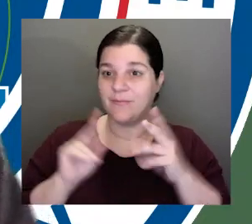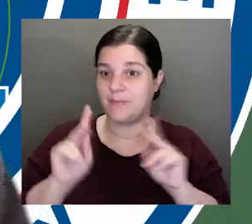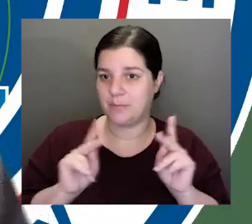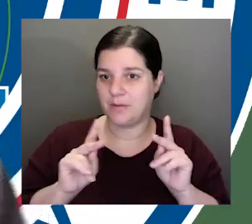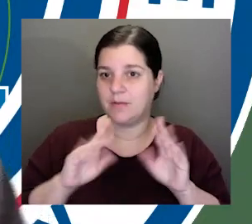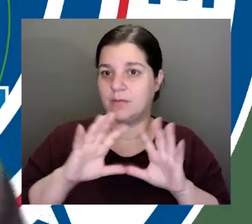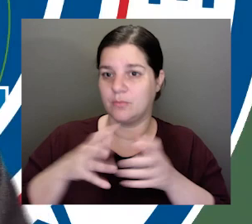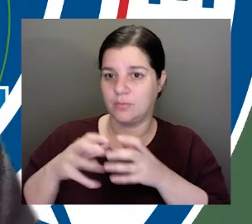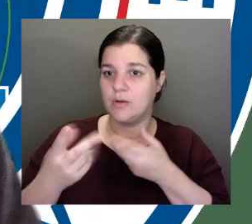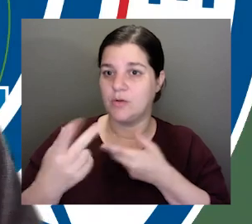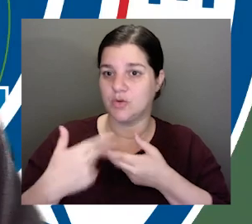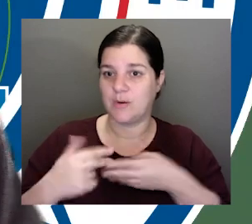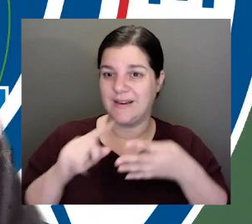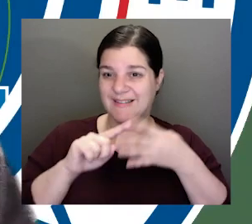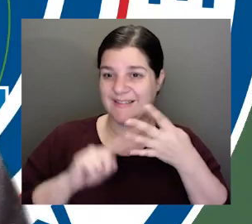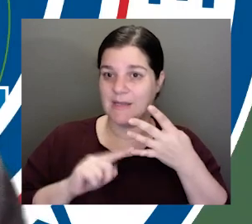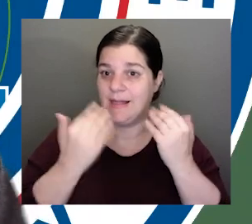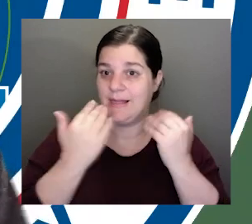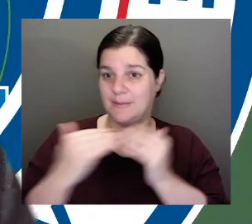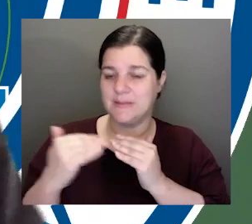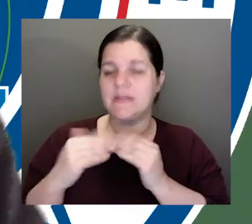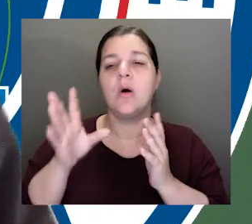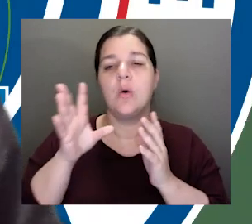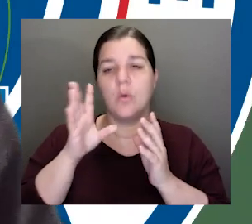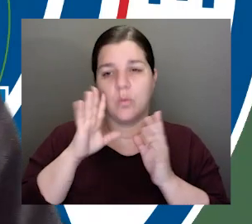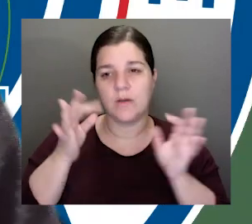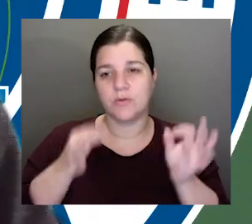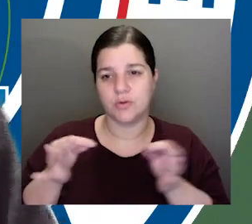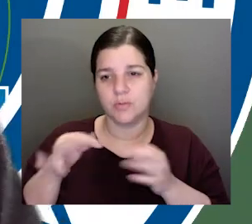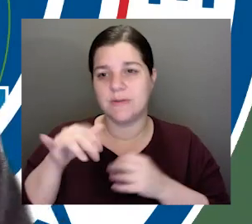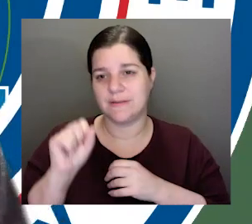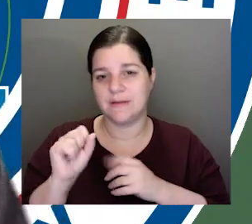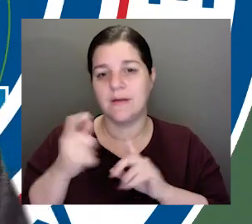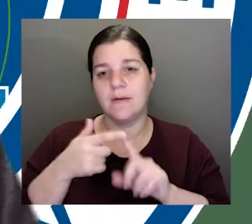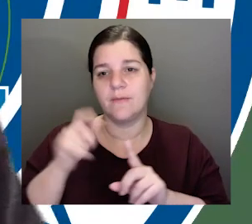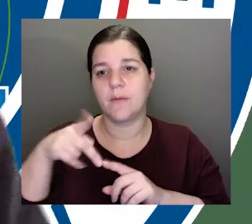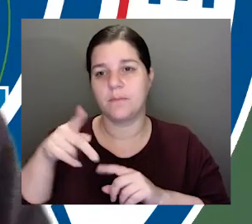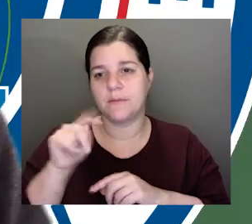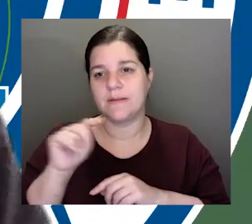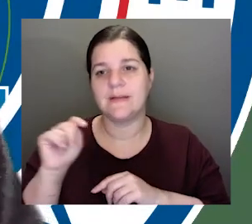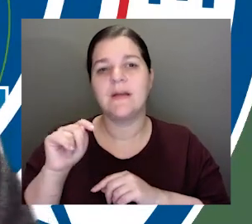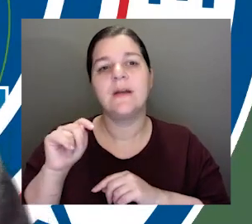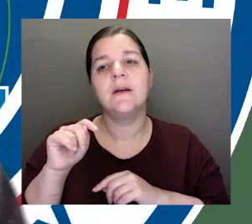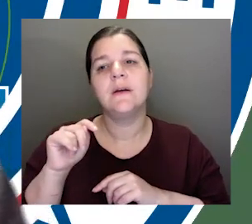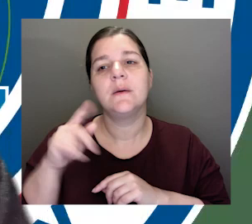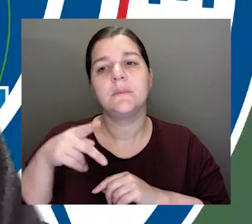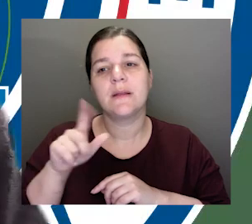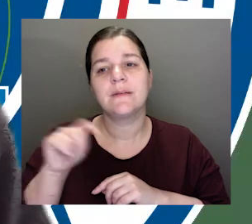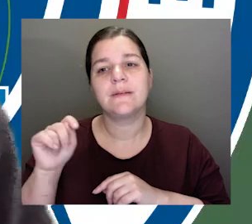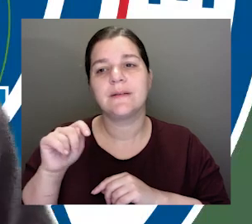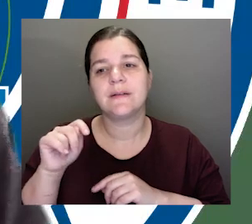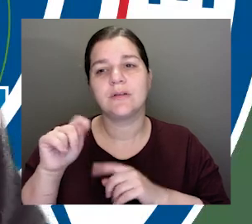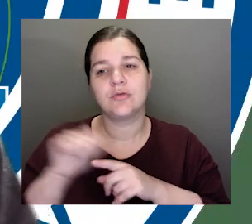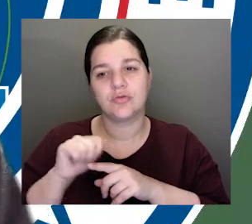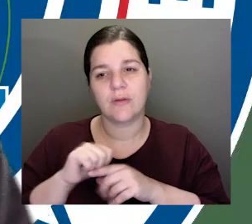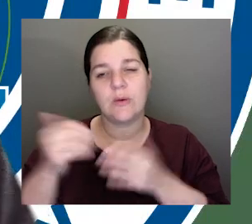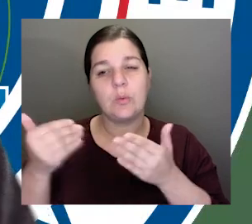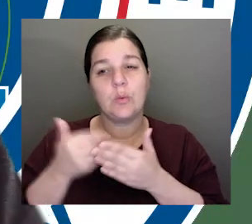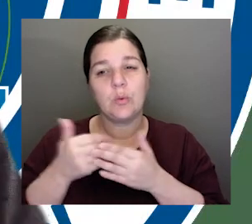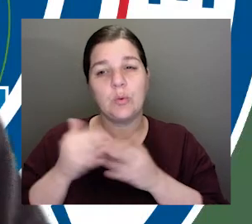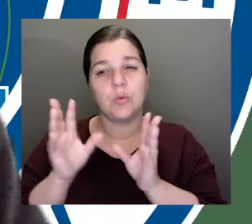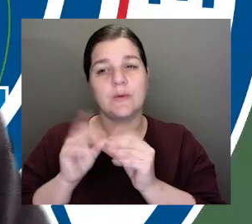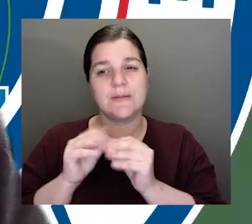opportunities. And that'll be determined by a PTB training branch with new sessions potentially available in December and beyond.